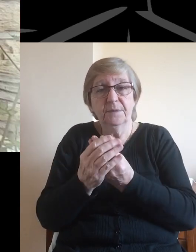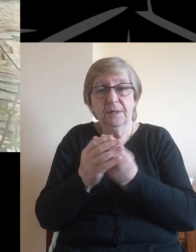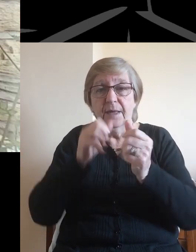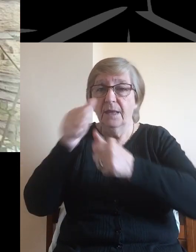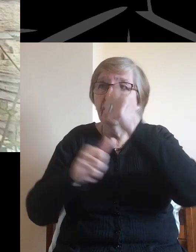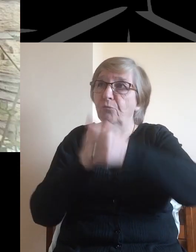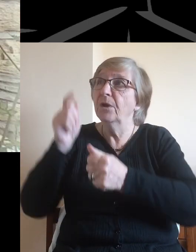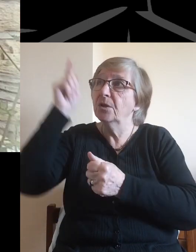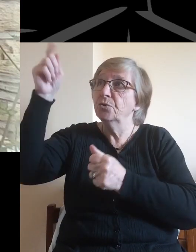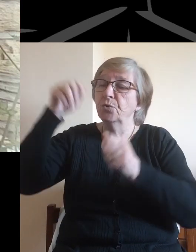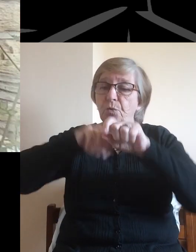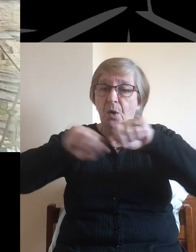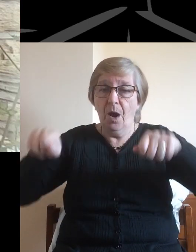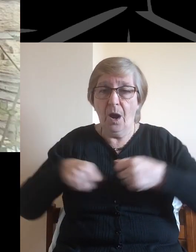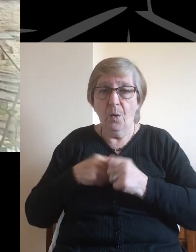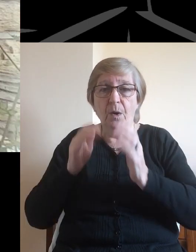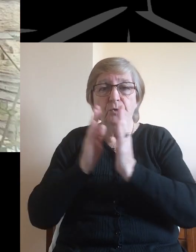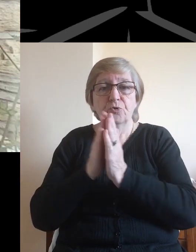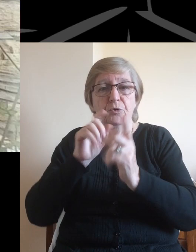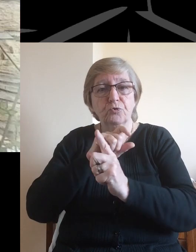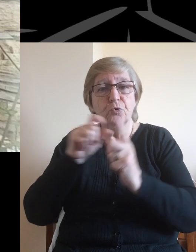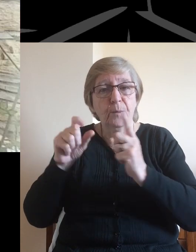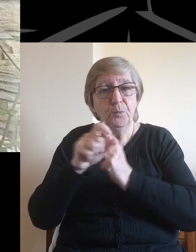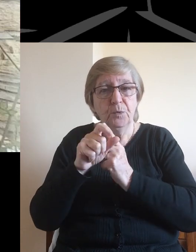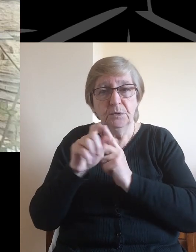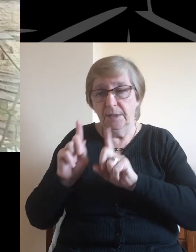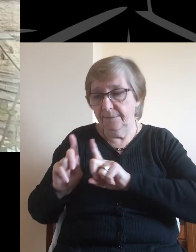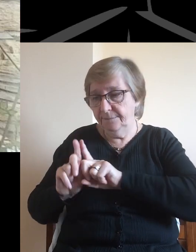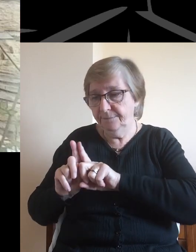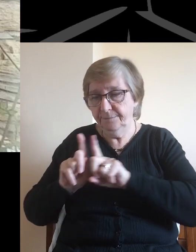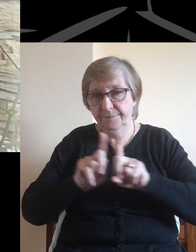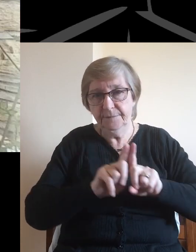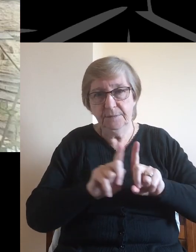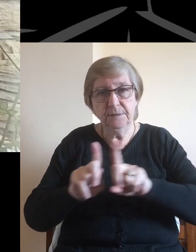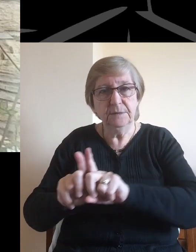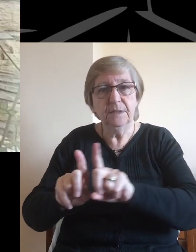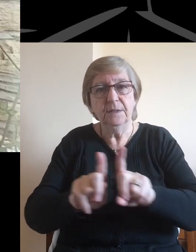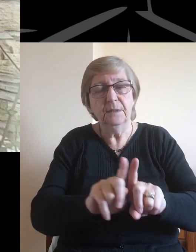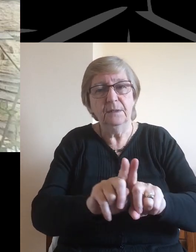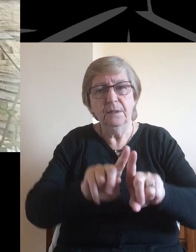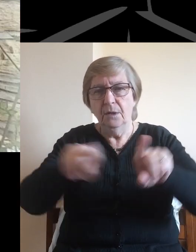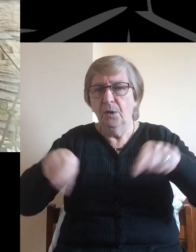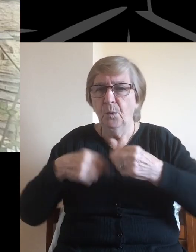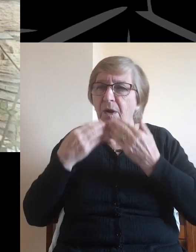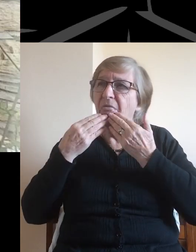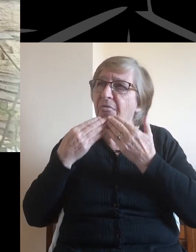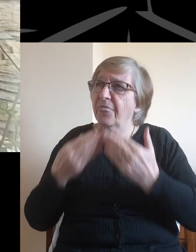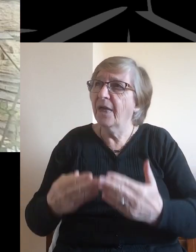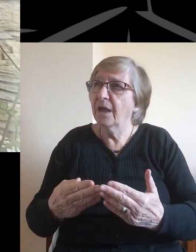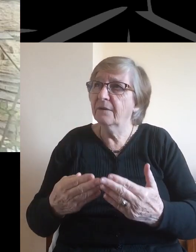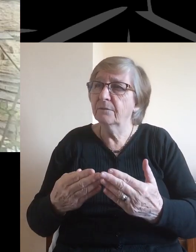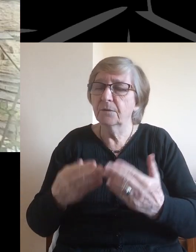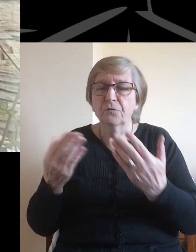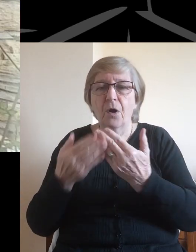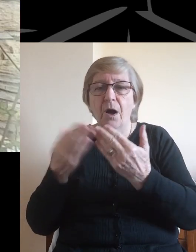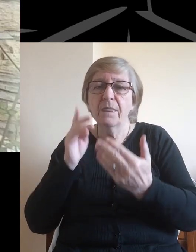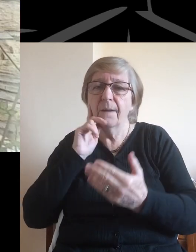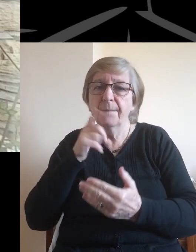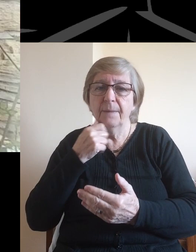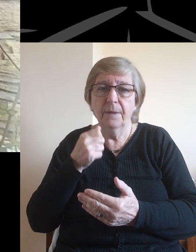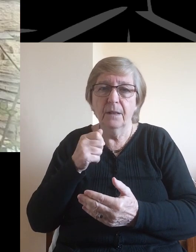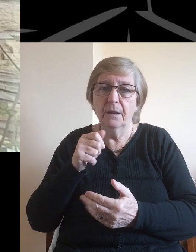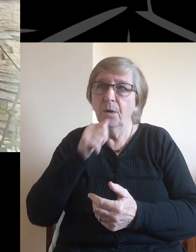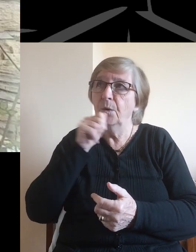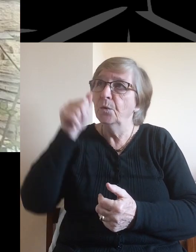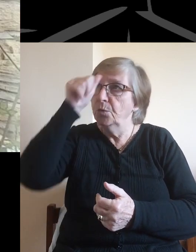We have come together to praise you as a church community, side by side, shoulder to shoulder. We are thankful for the gift of